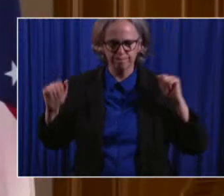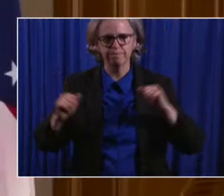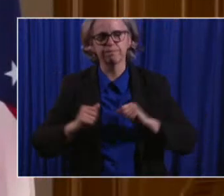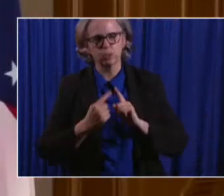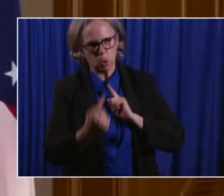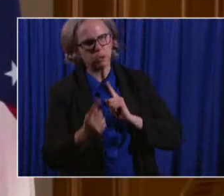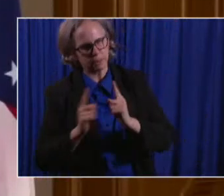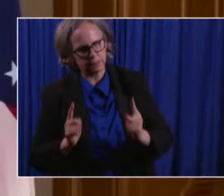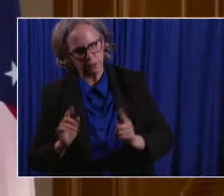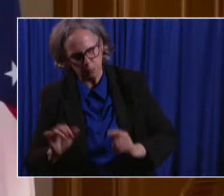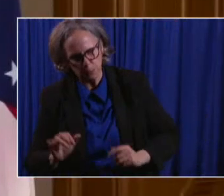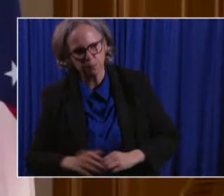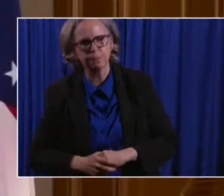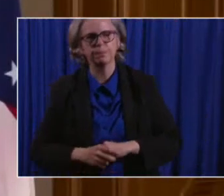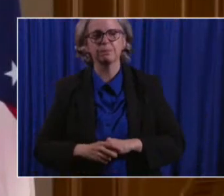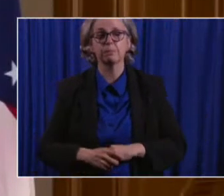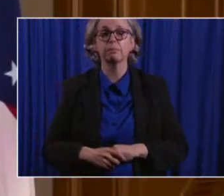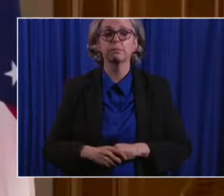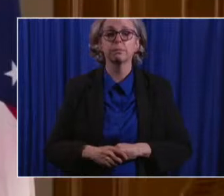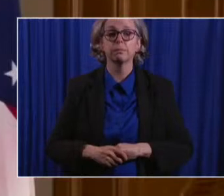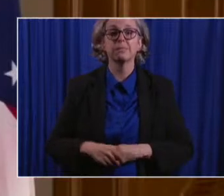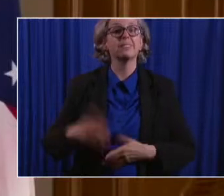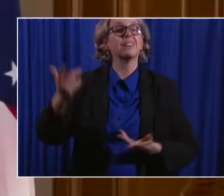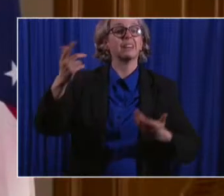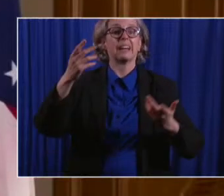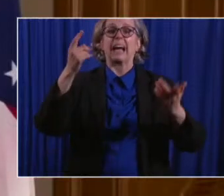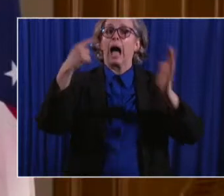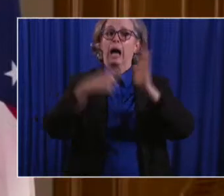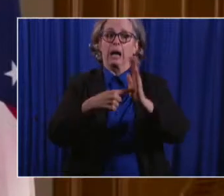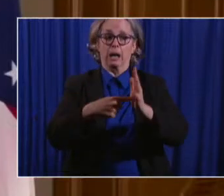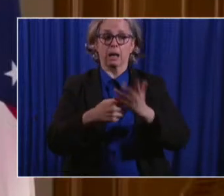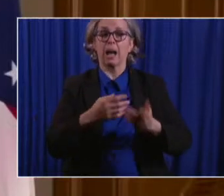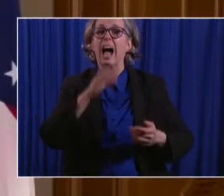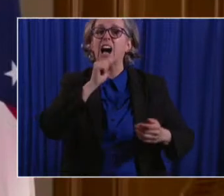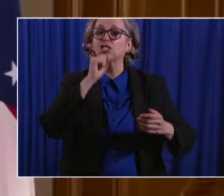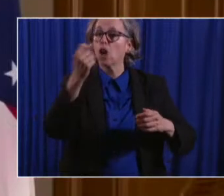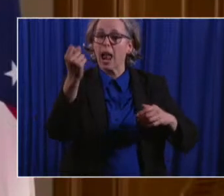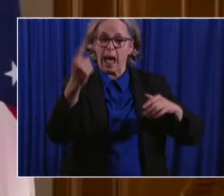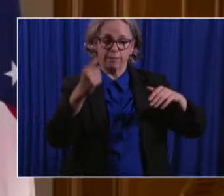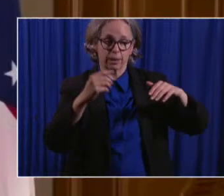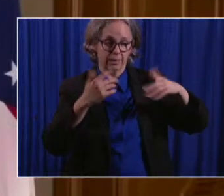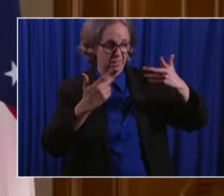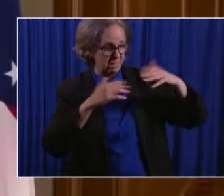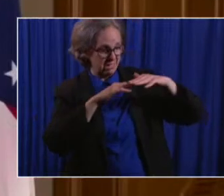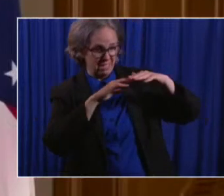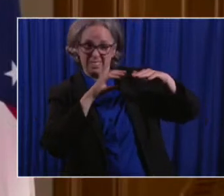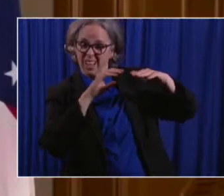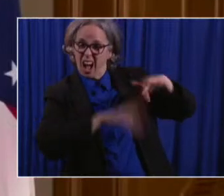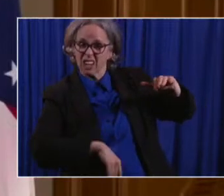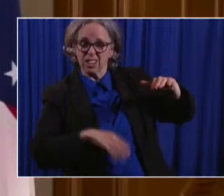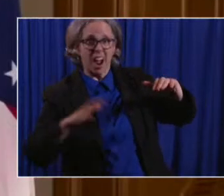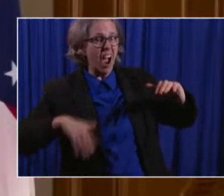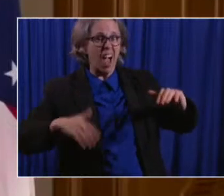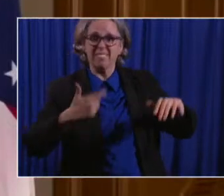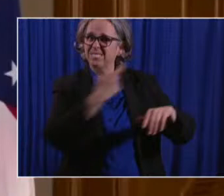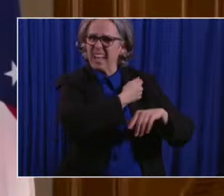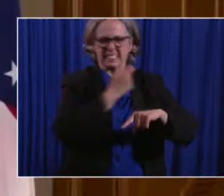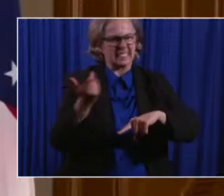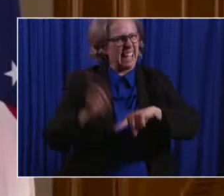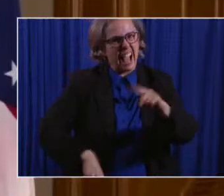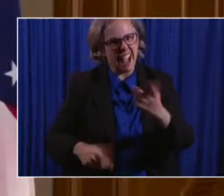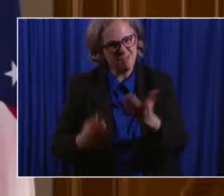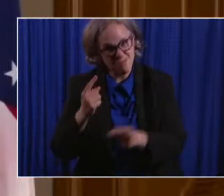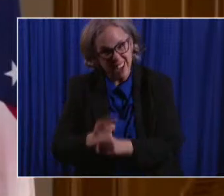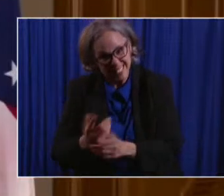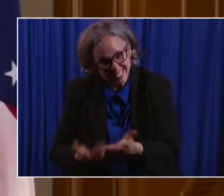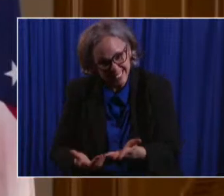child 11 years of age and younger cannot be vaccinated. So I would hope that